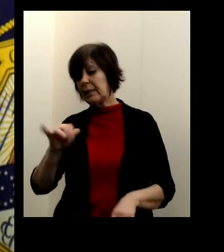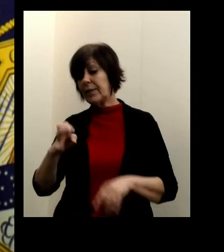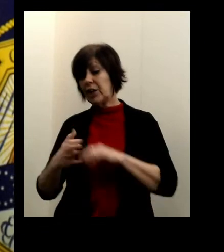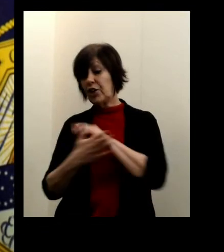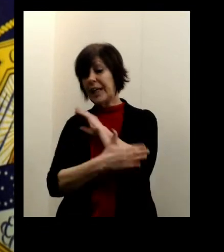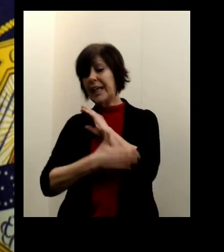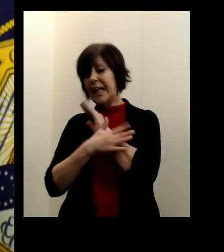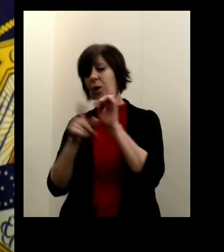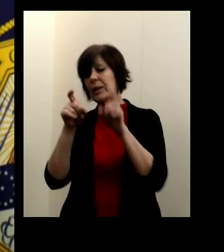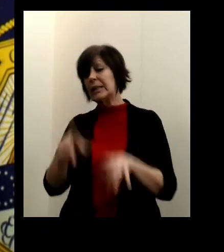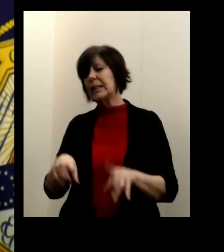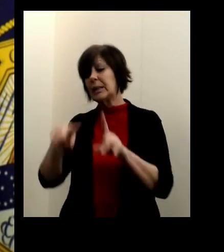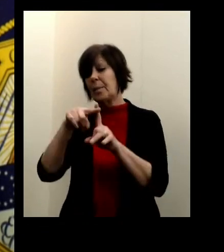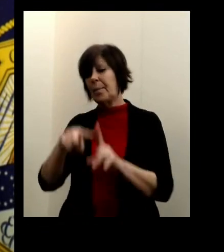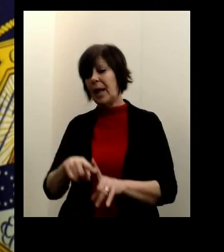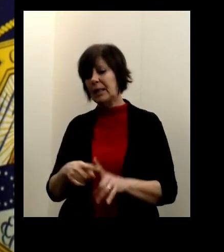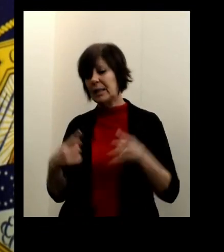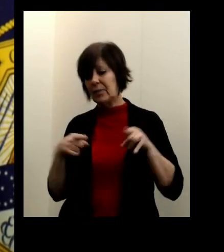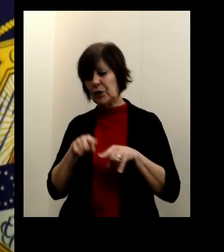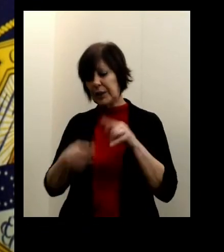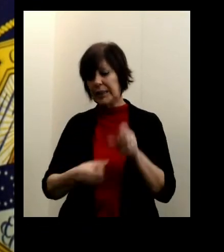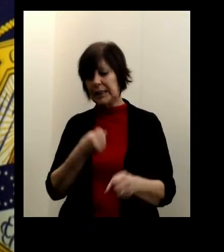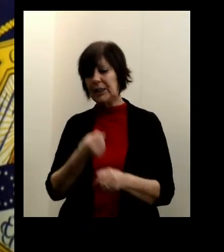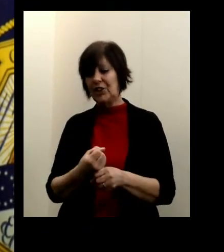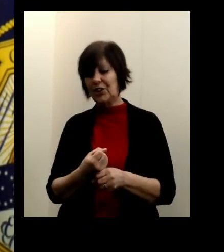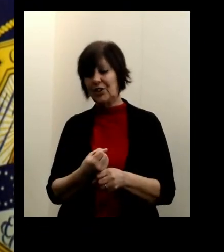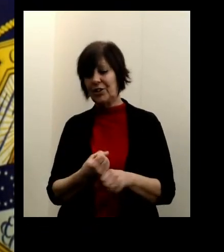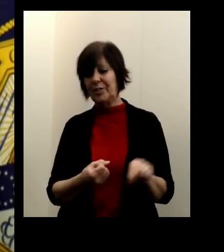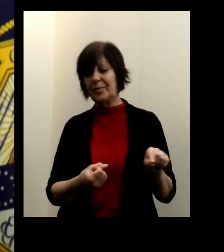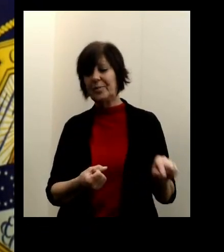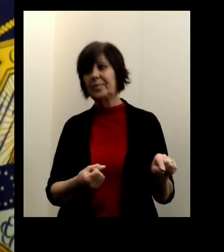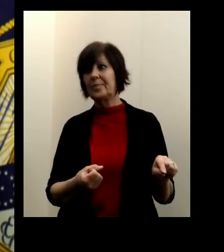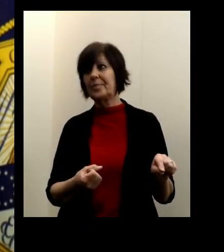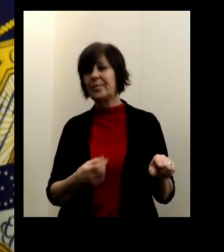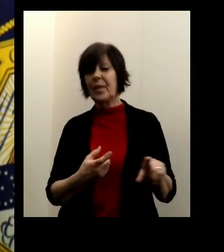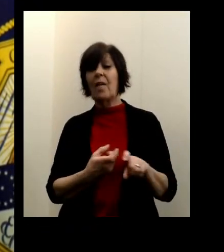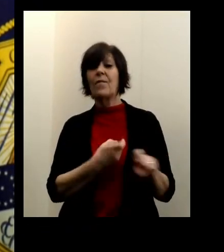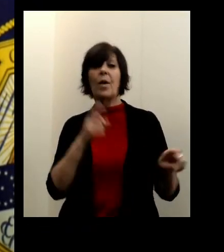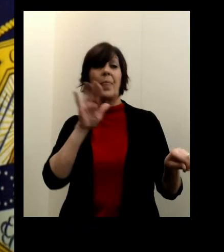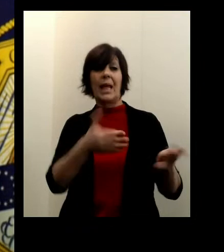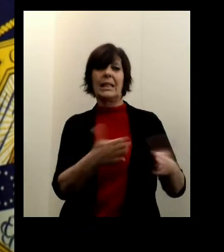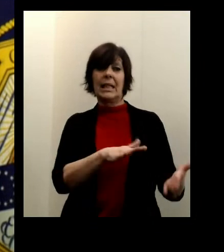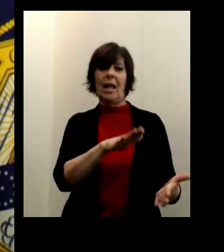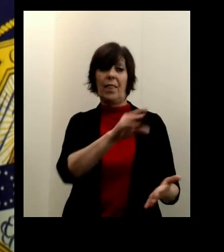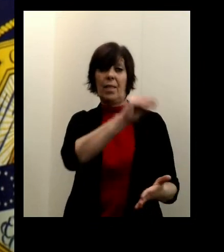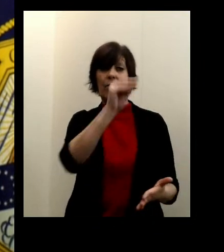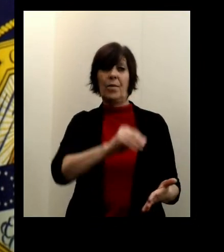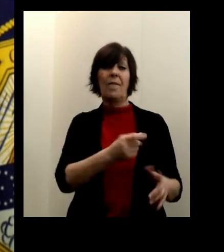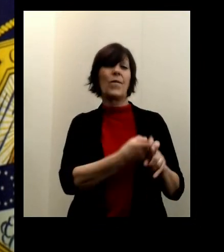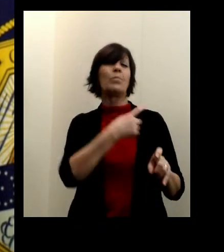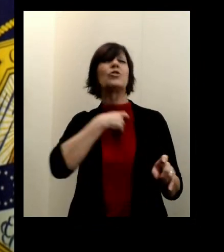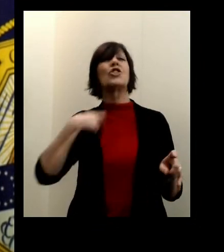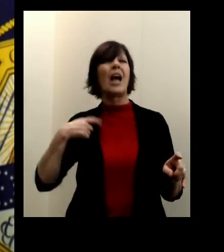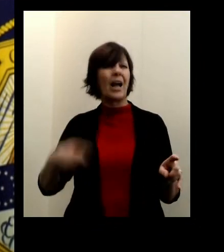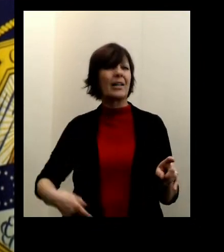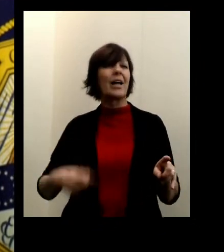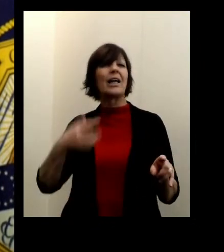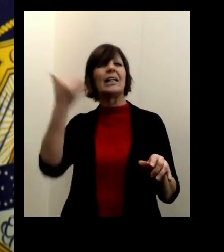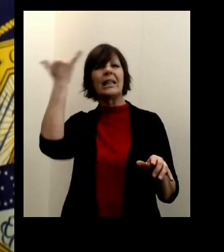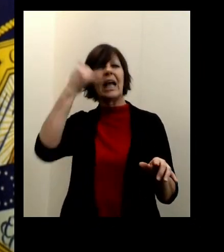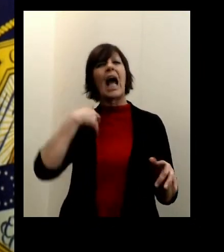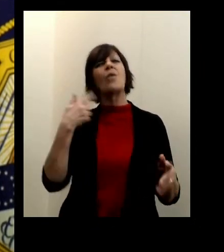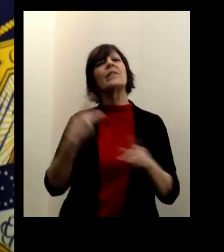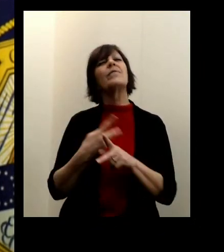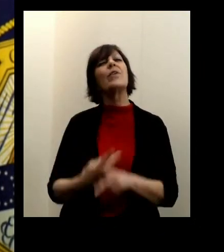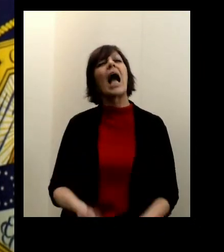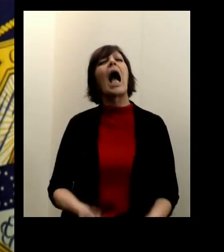tested positive during this year. Based on the death rate that was coming out of China and Italy, how many people would die in Erie County,